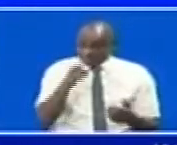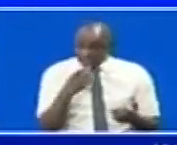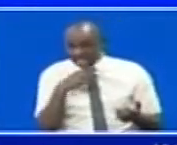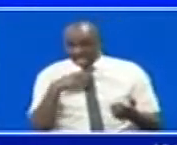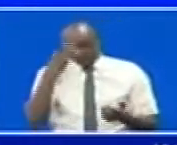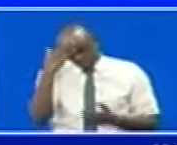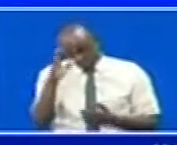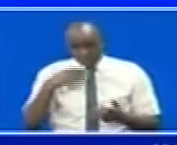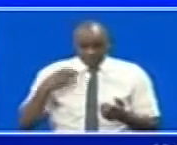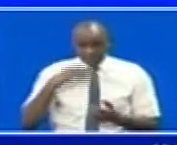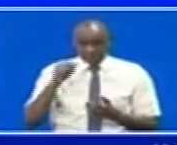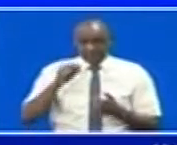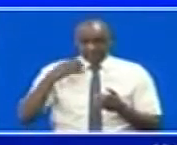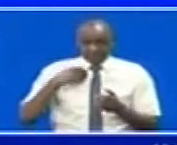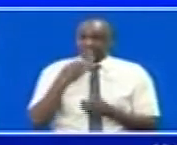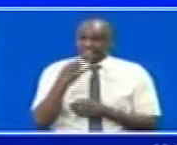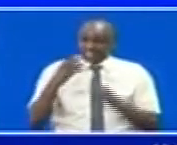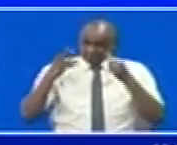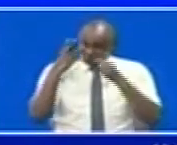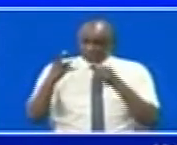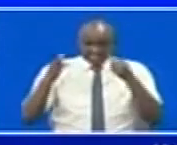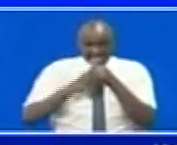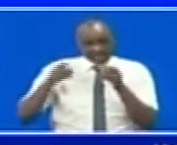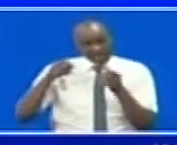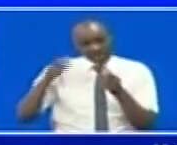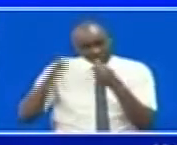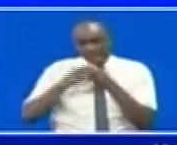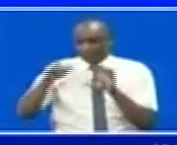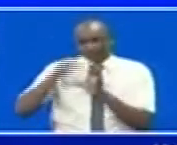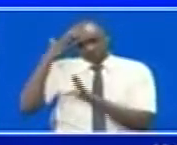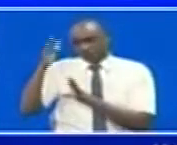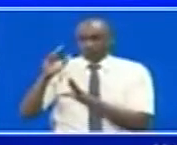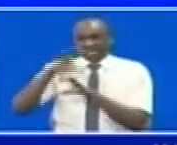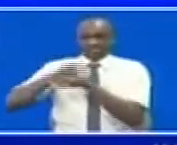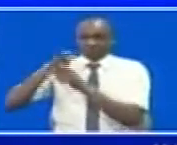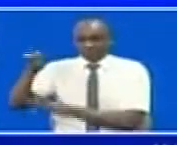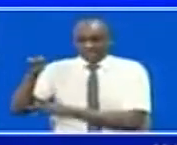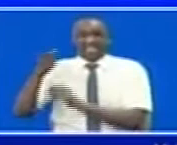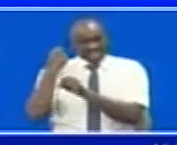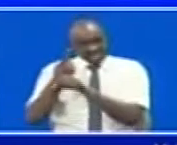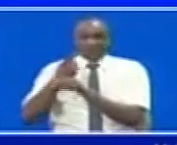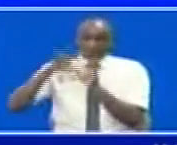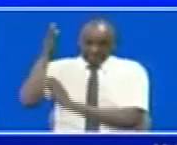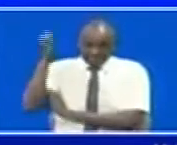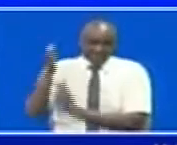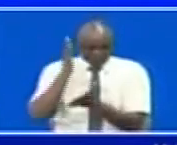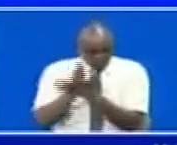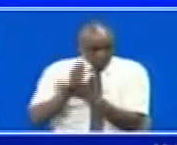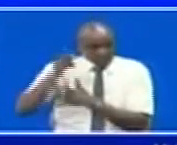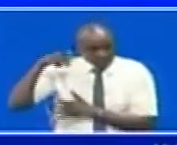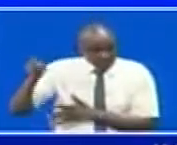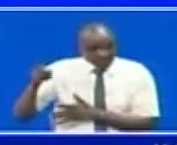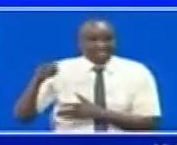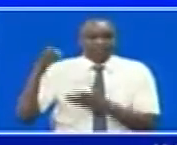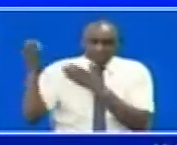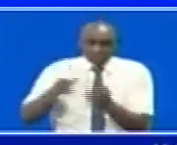about the value we get from the 349 members themselves. The 11th Parliament will go down in history as being